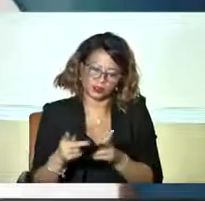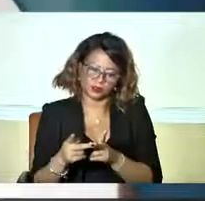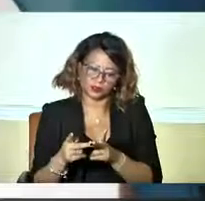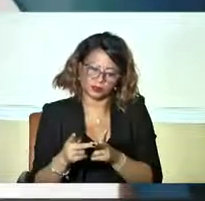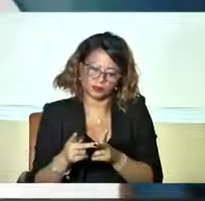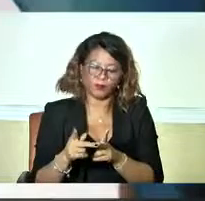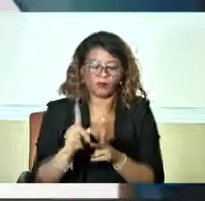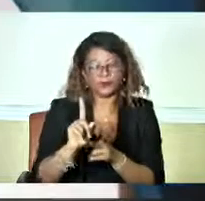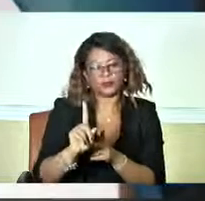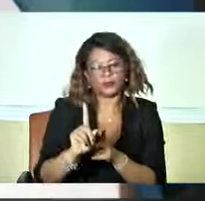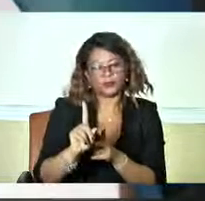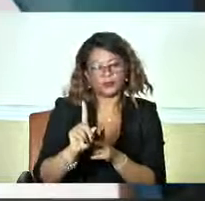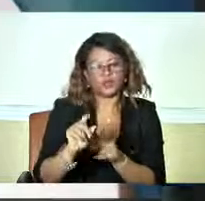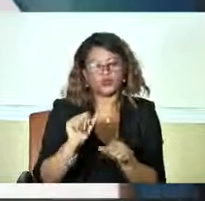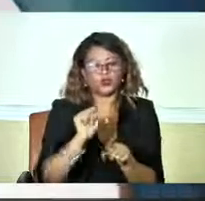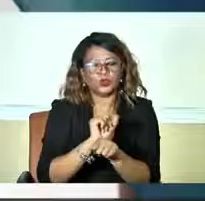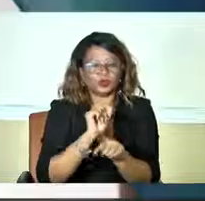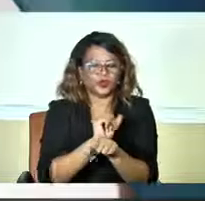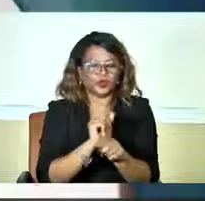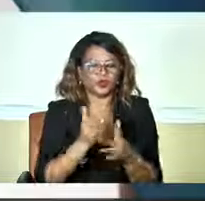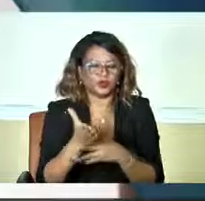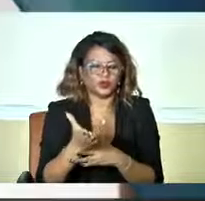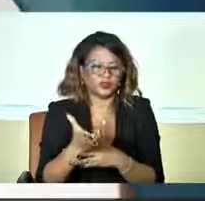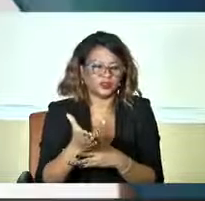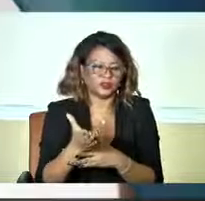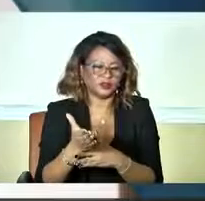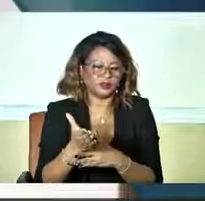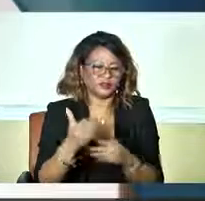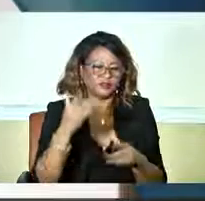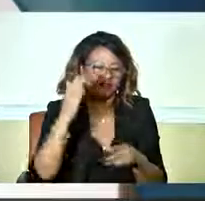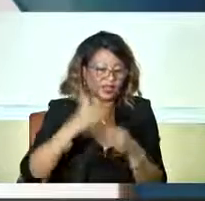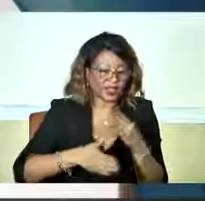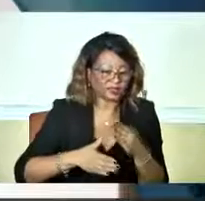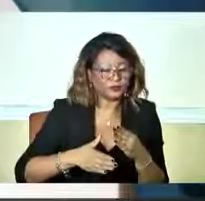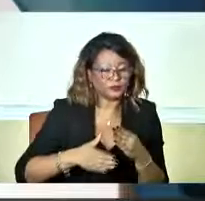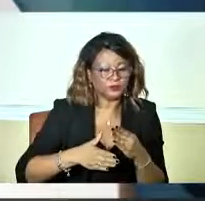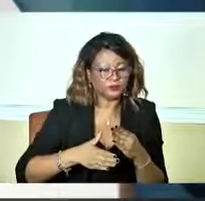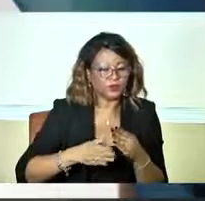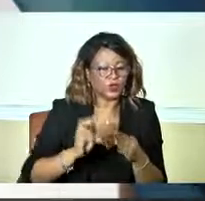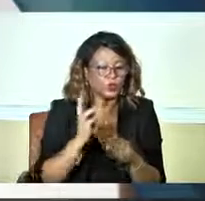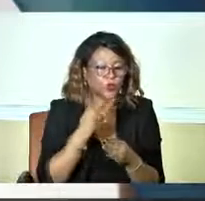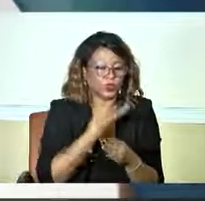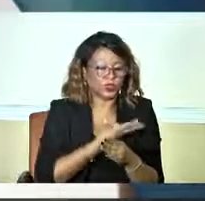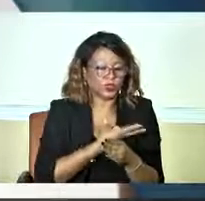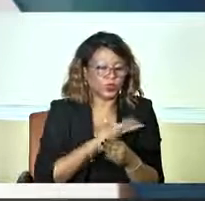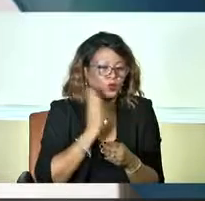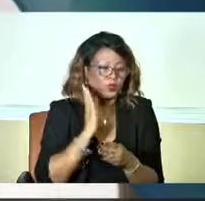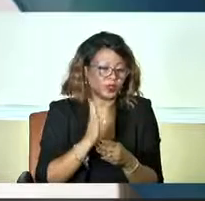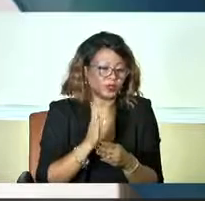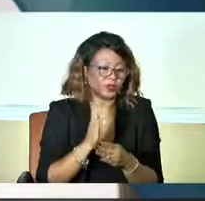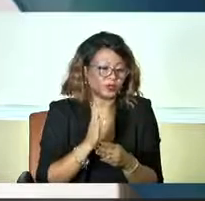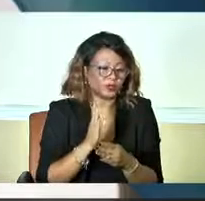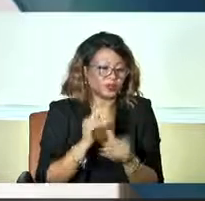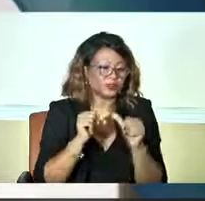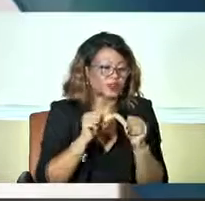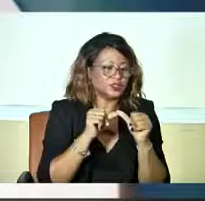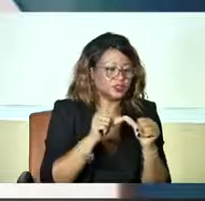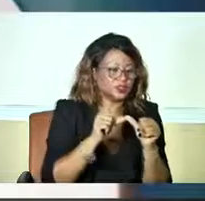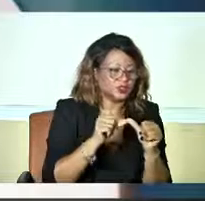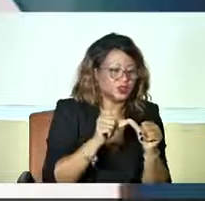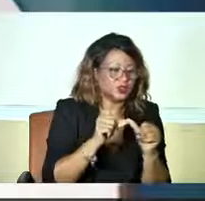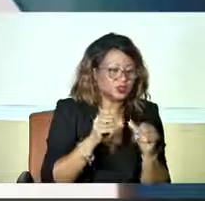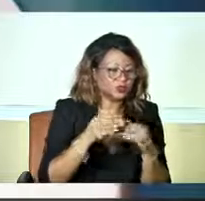However, even as we work towards the final product, we will indeed continue to